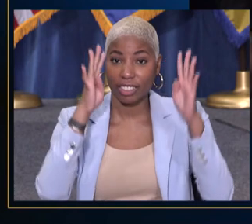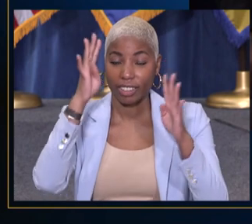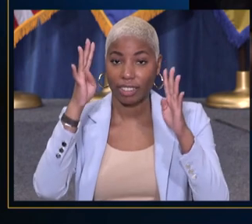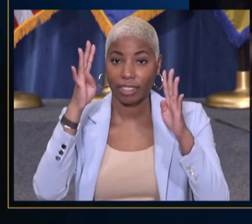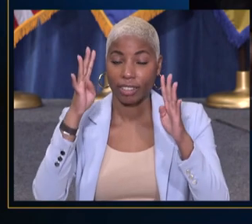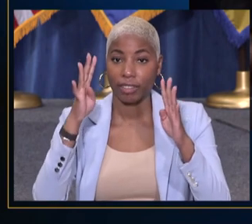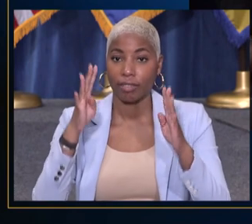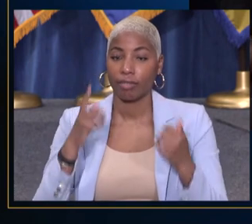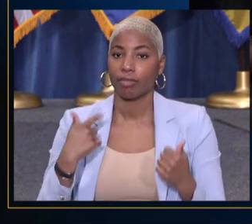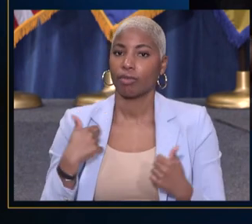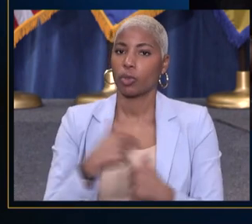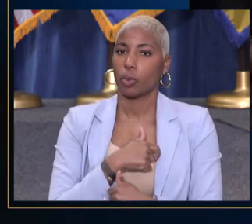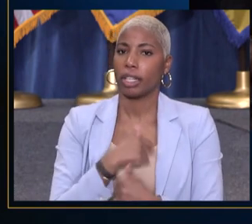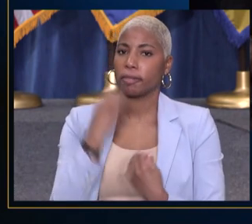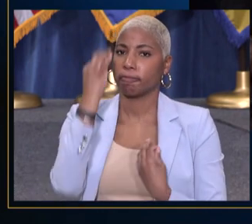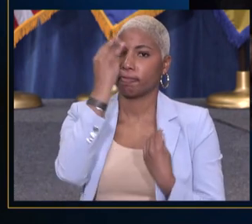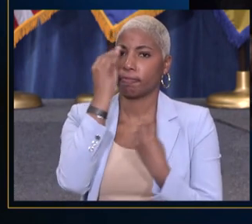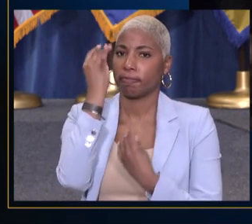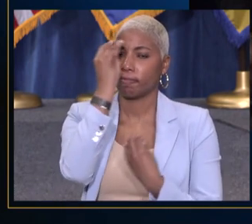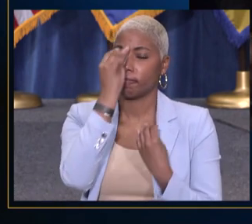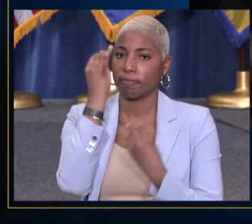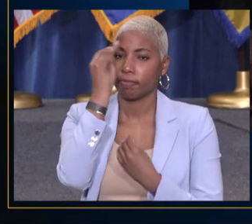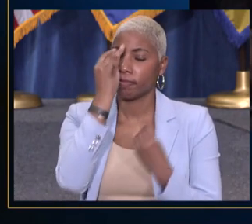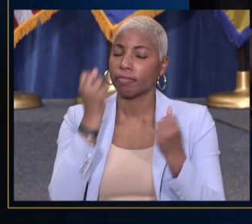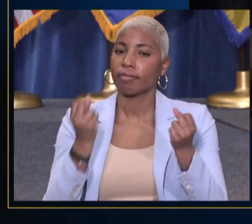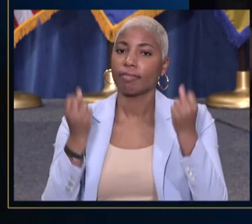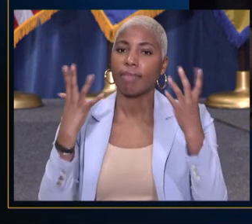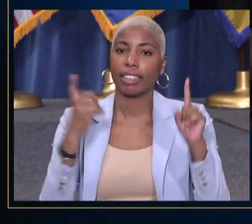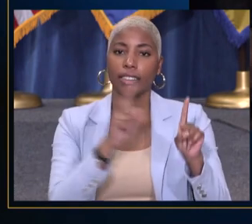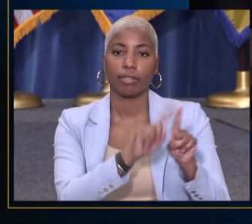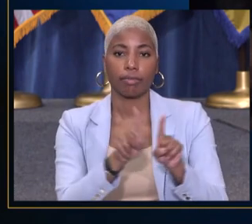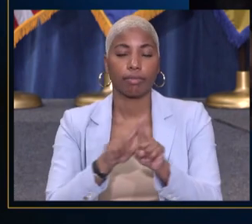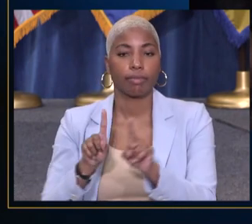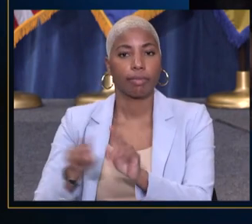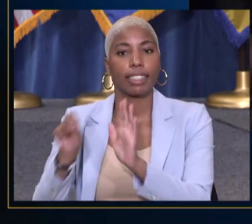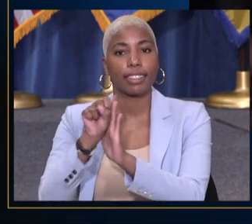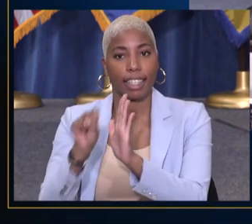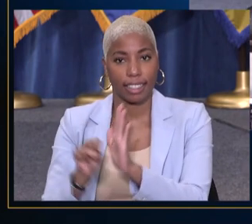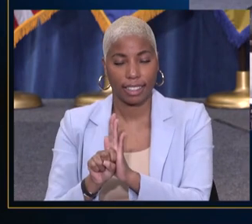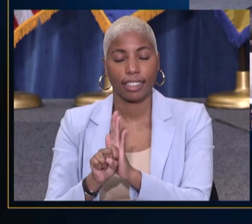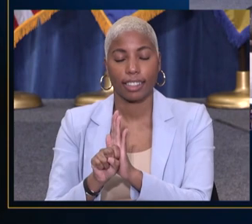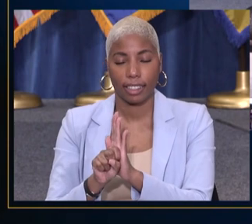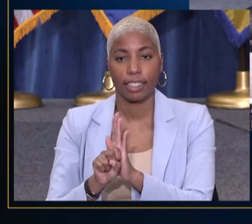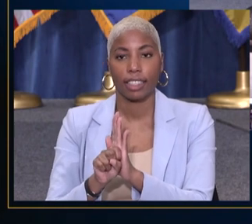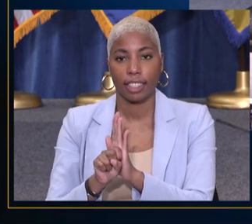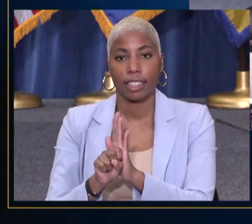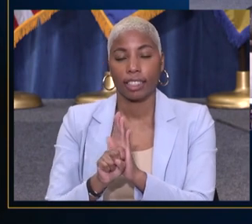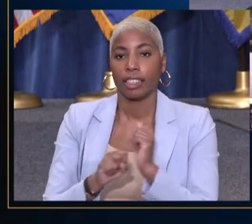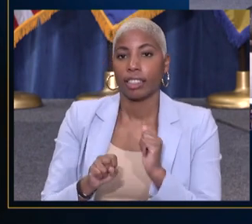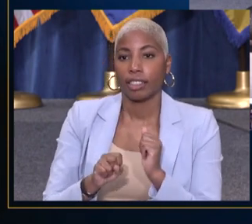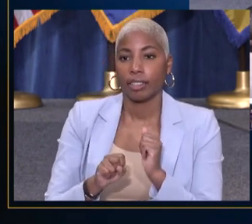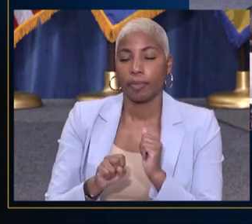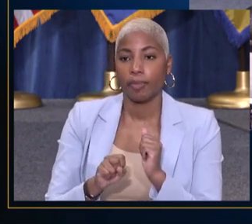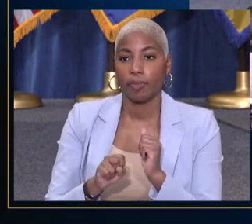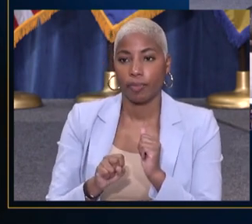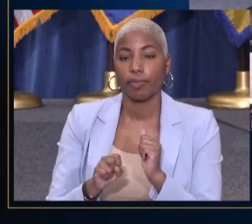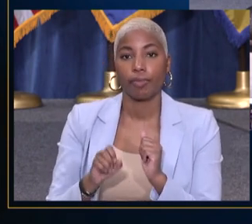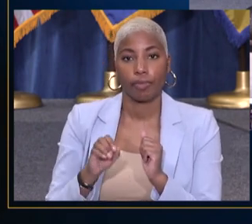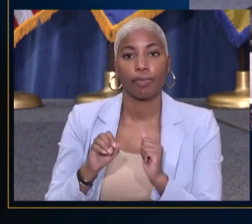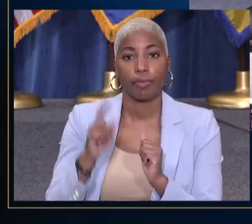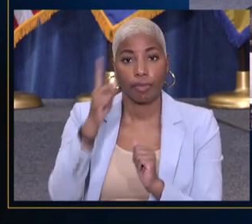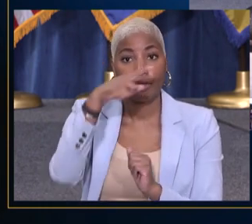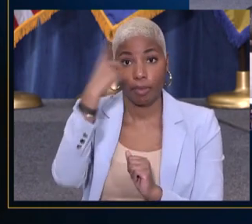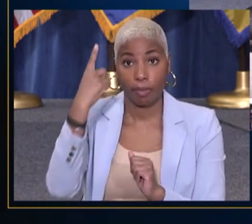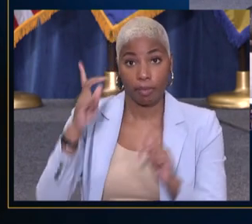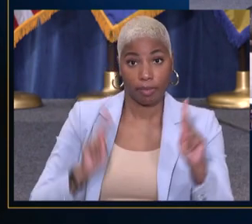And as we sit here, there are far too many states where the percentage of African